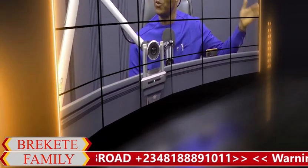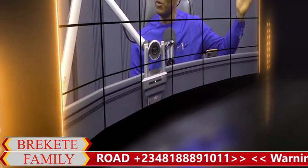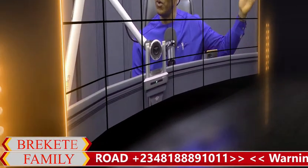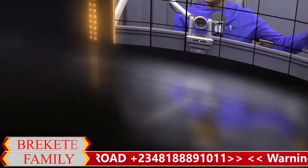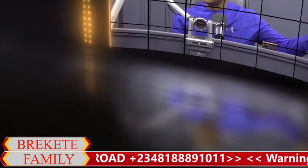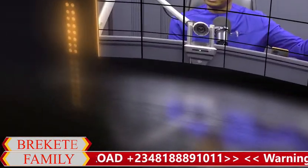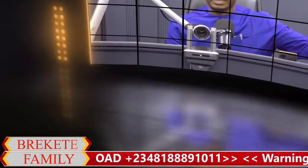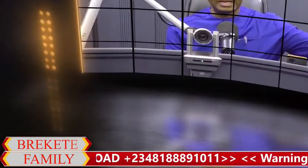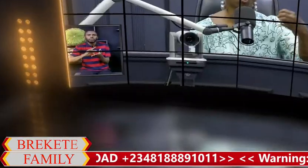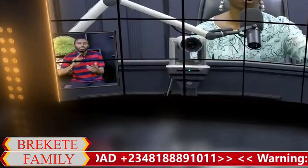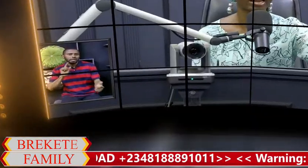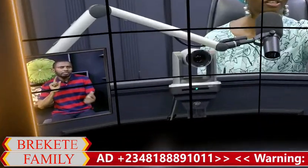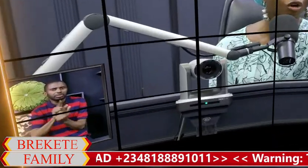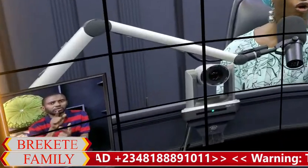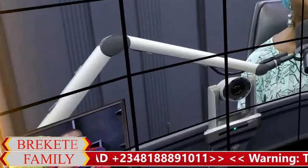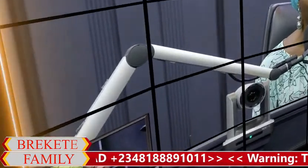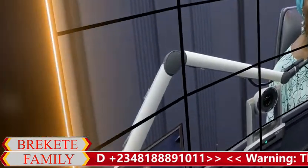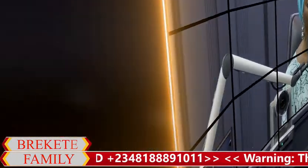n